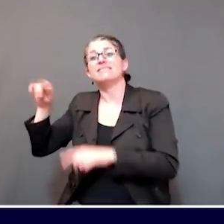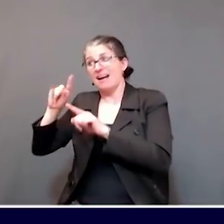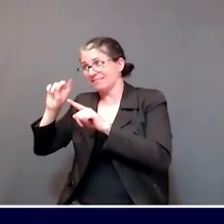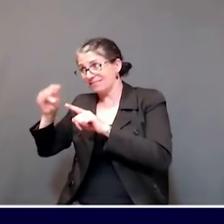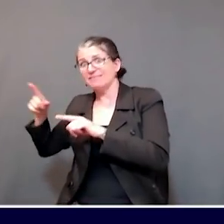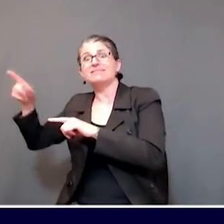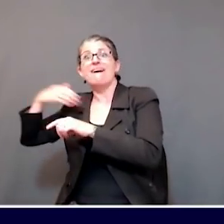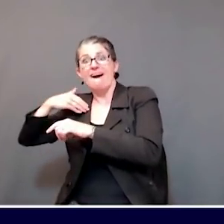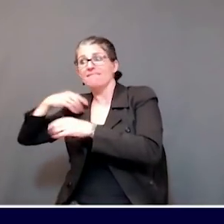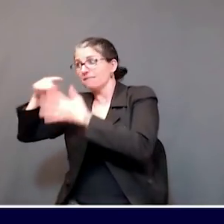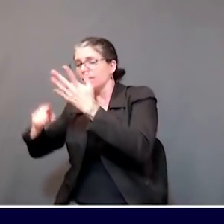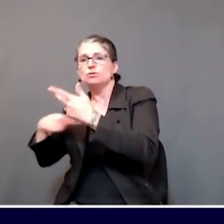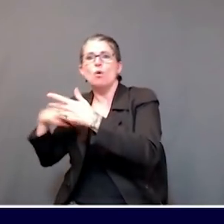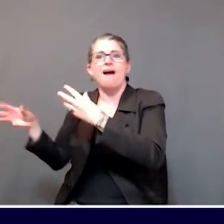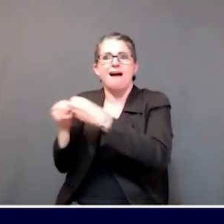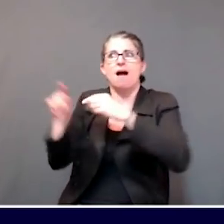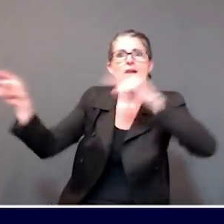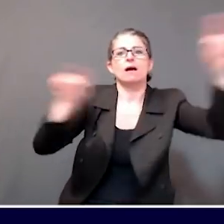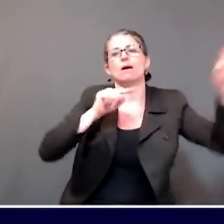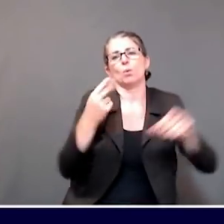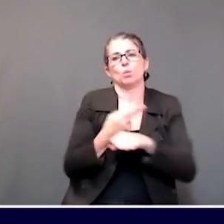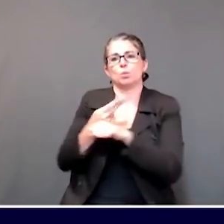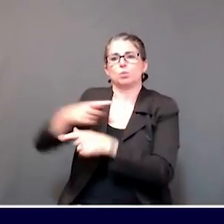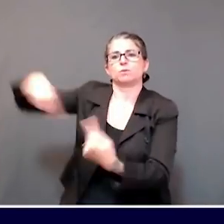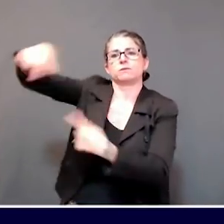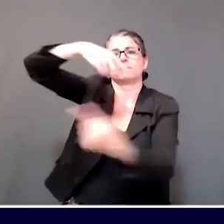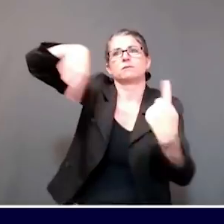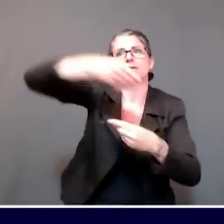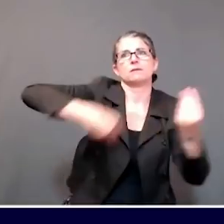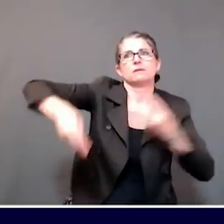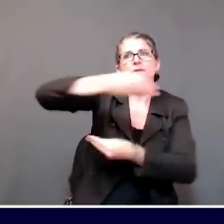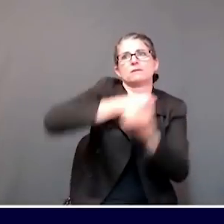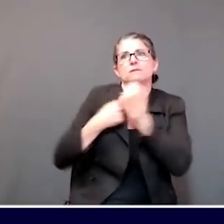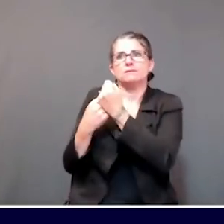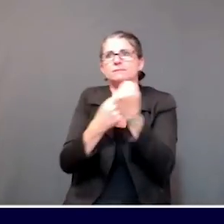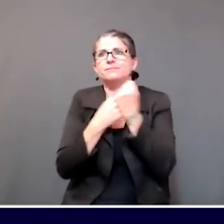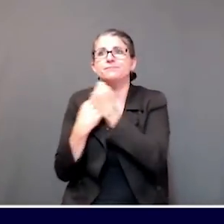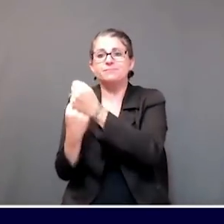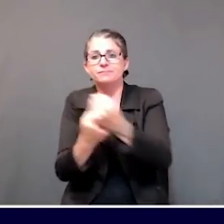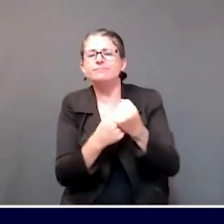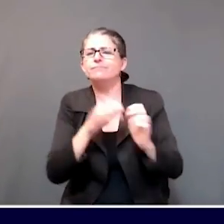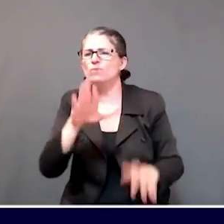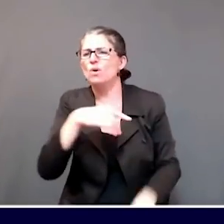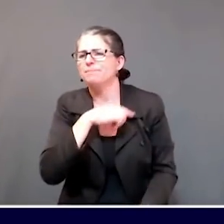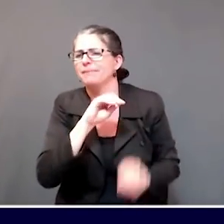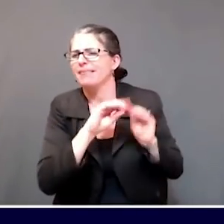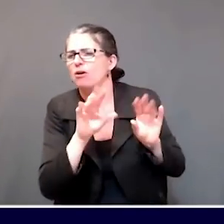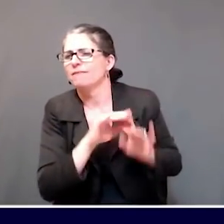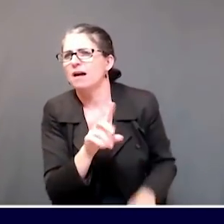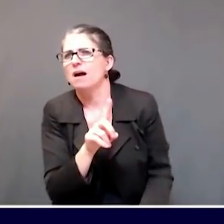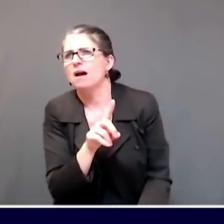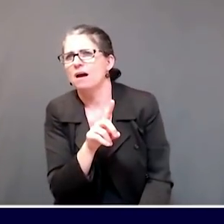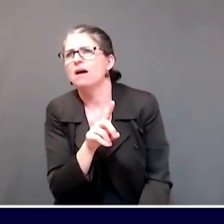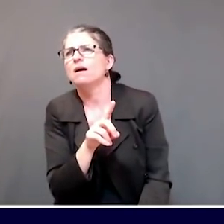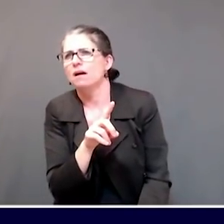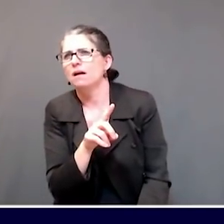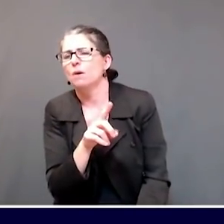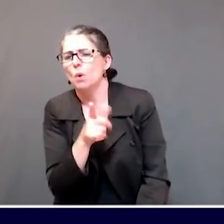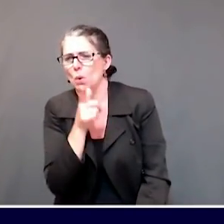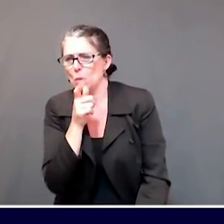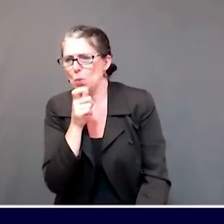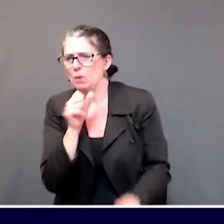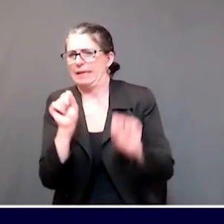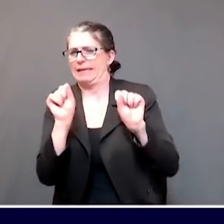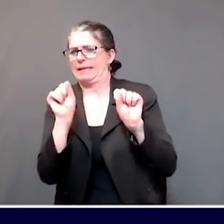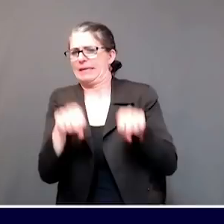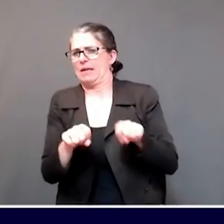access. Okay, and then my other question is, can you provide some clarity on who can get a test? I know, especially for people who are